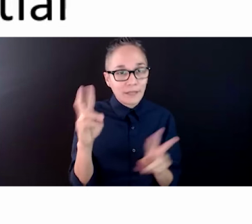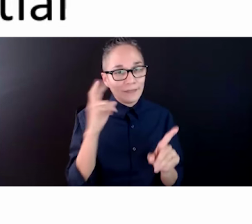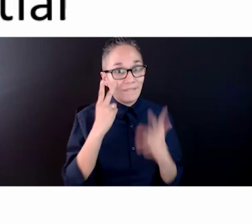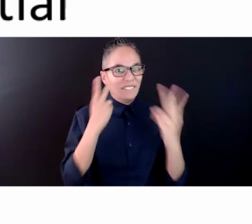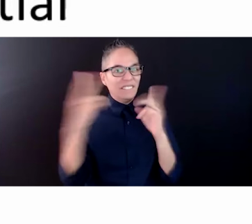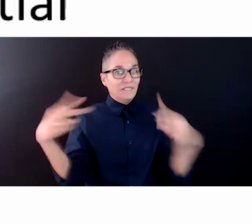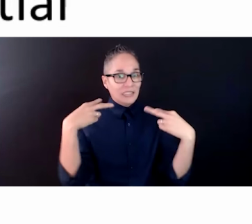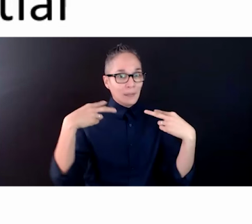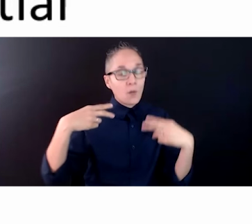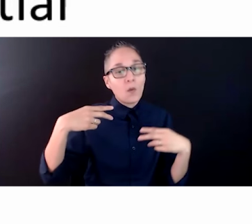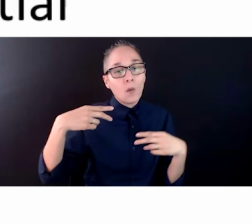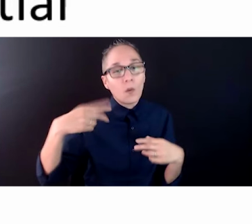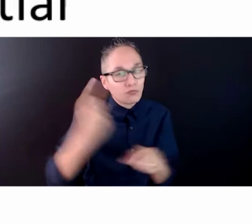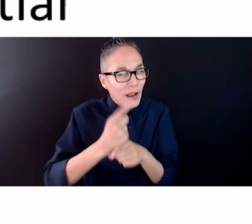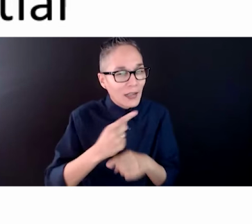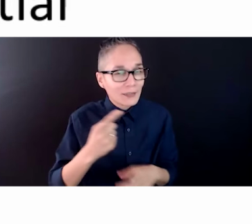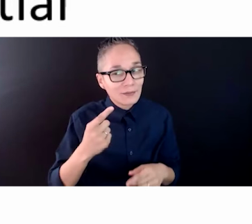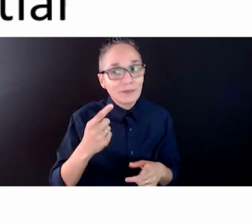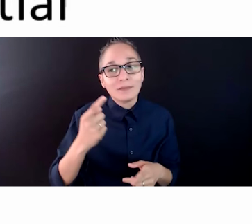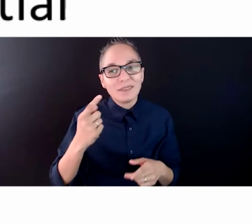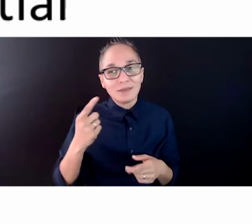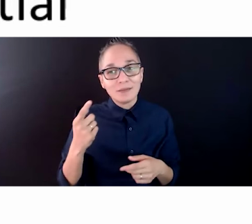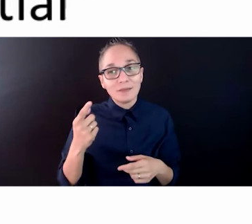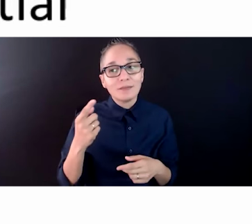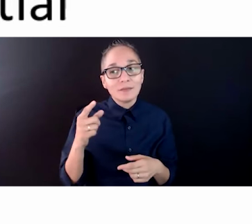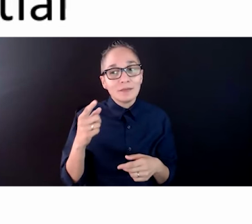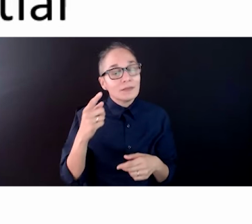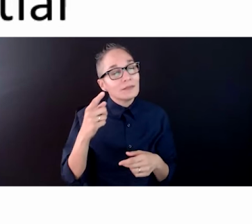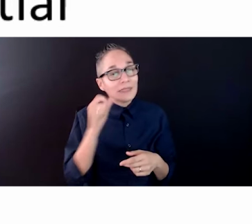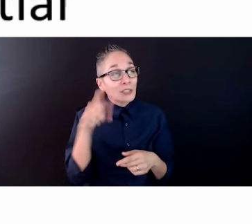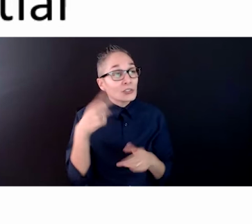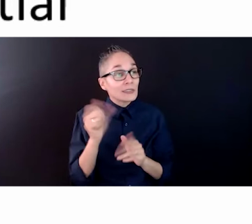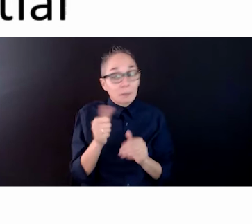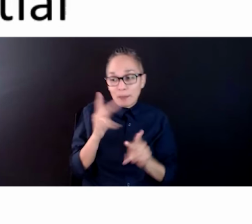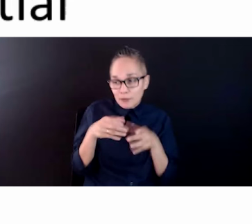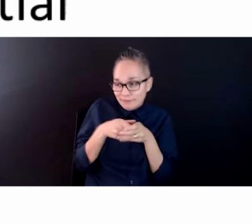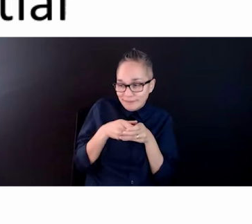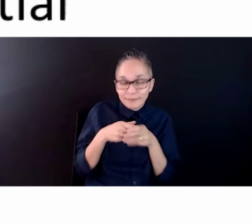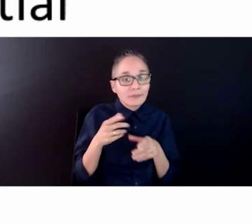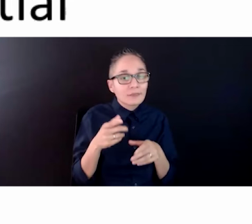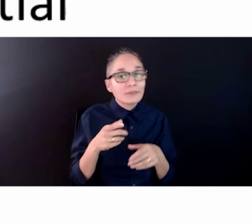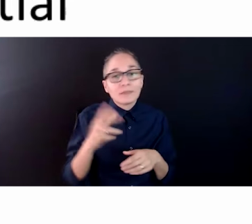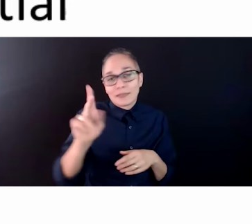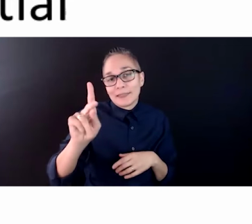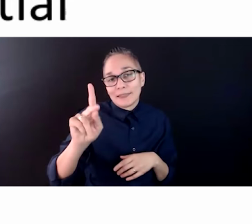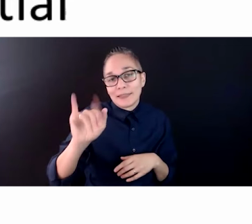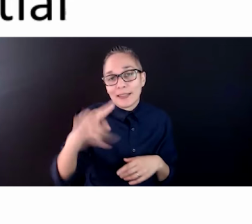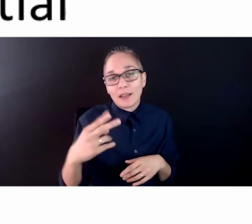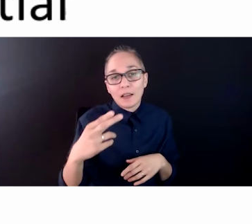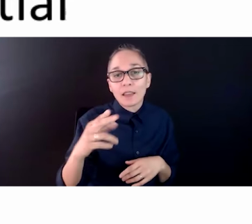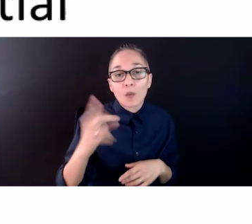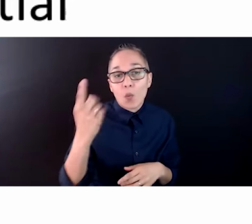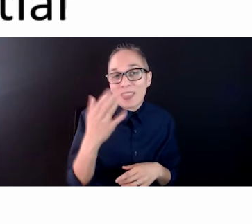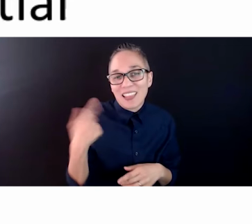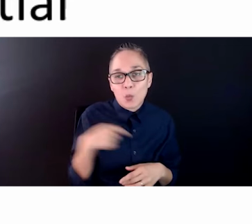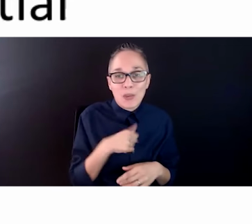visible to somebody else besides people that are around you. Yeah. I mean, so one of the other things that's baked in that we didn't really talk about, sort